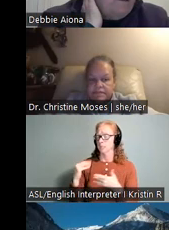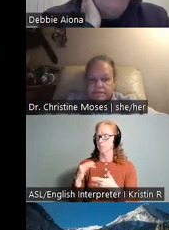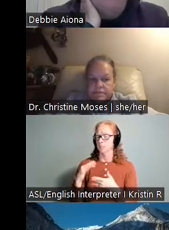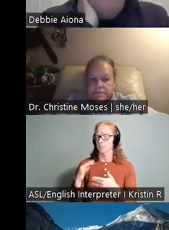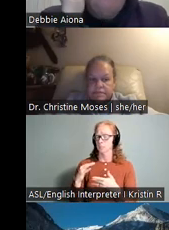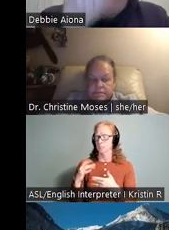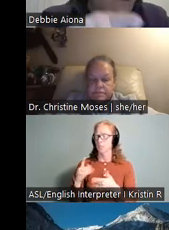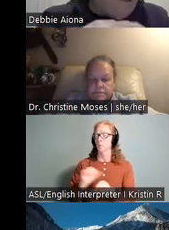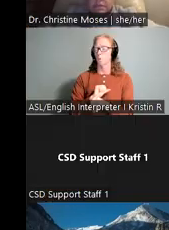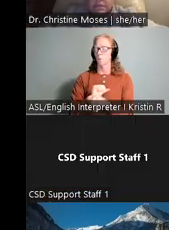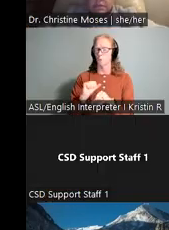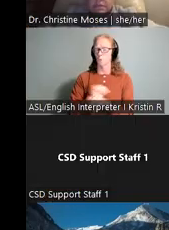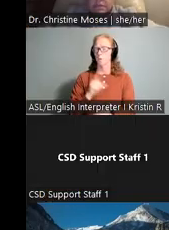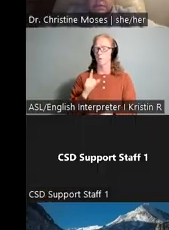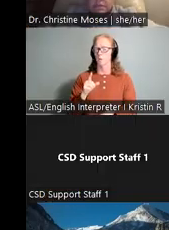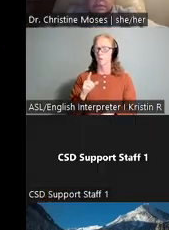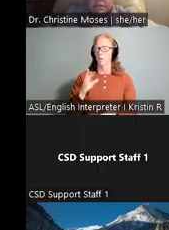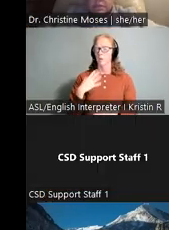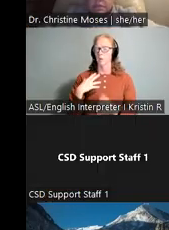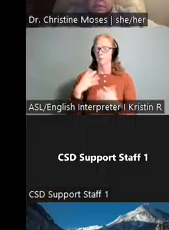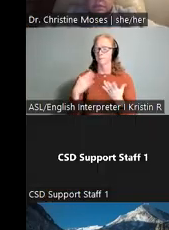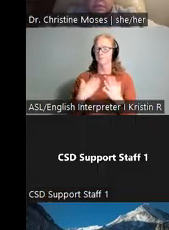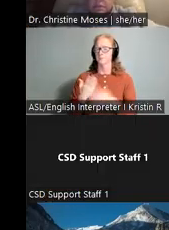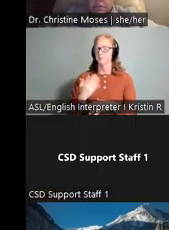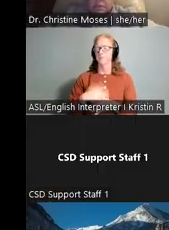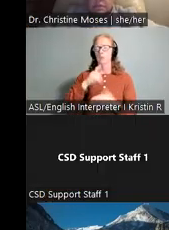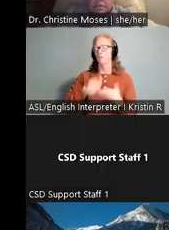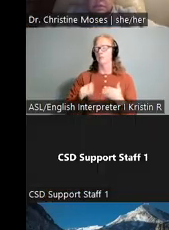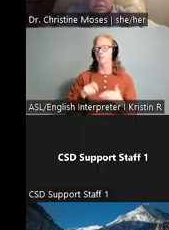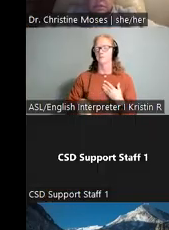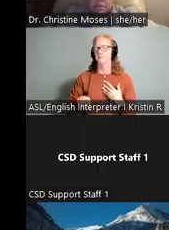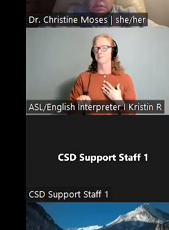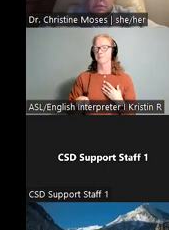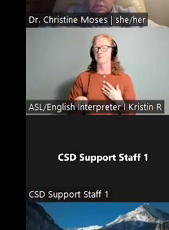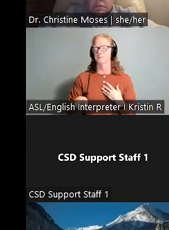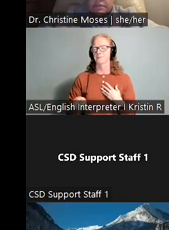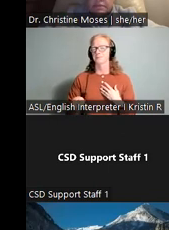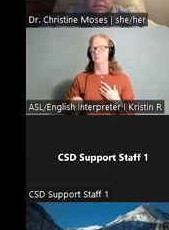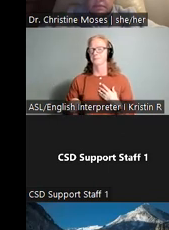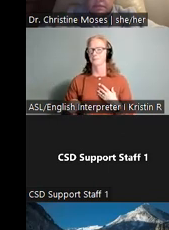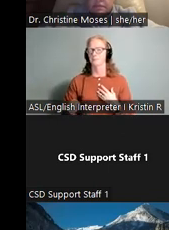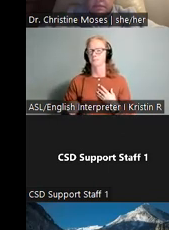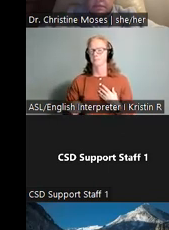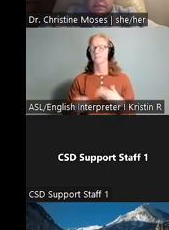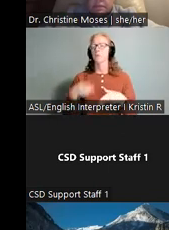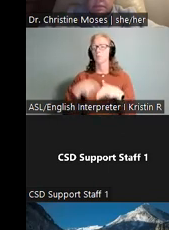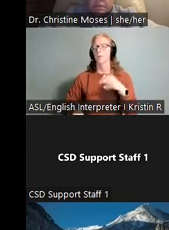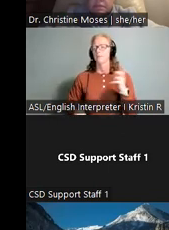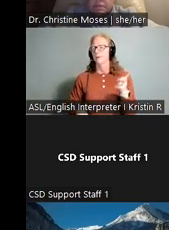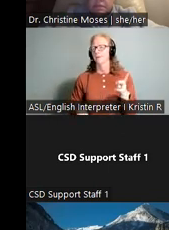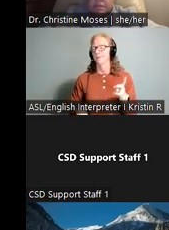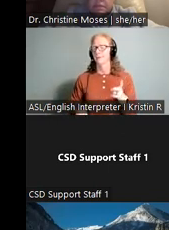worked on. I actually had written, it was just pretty as almost as brief as what it is now,